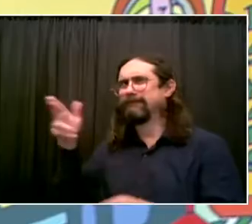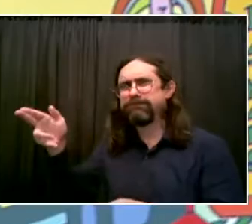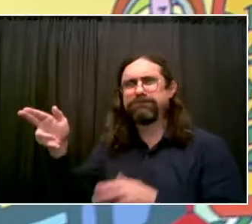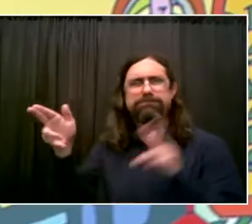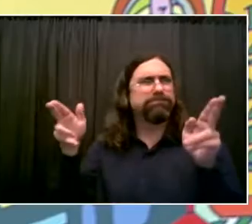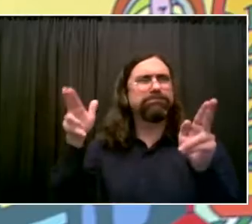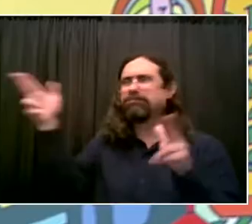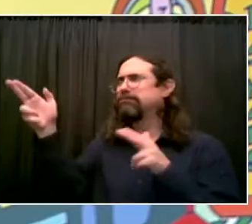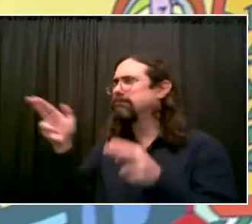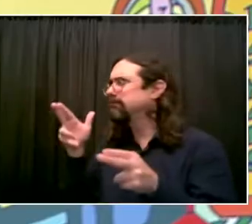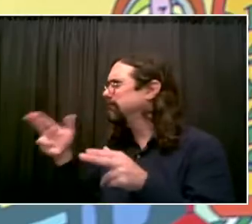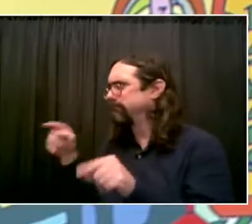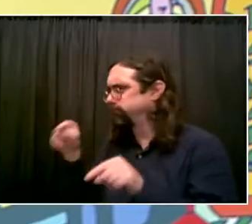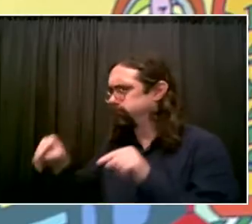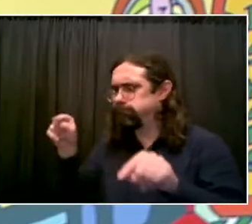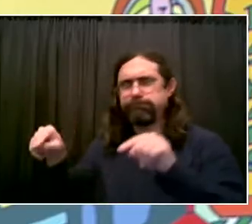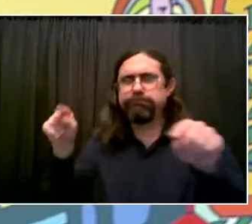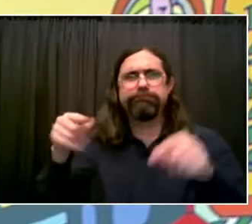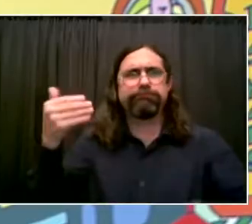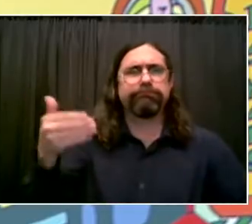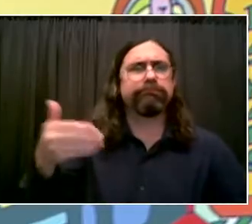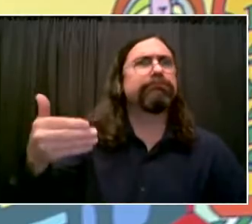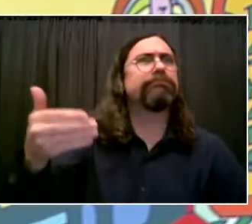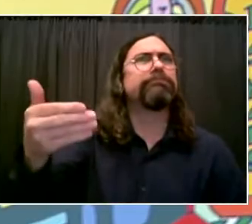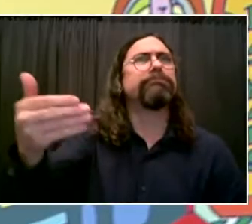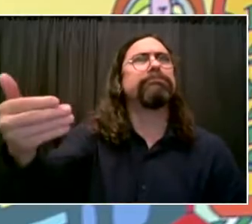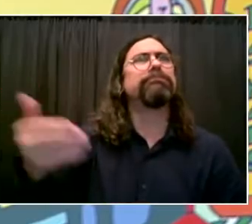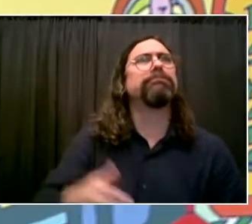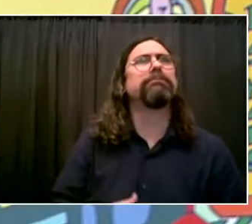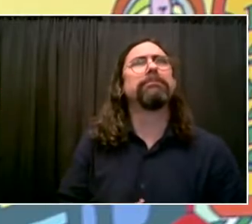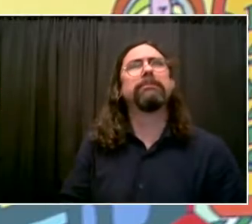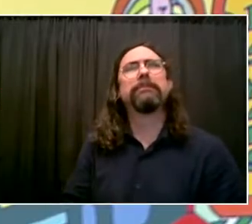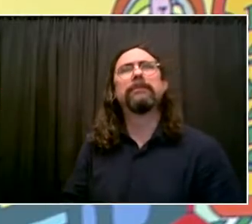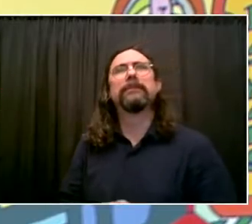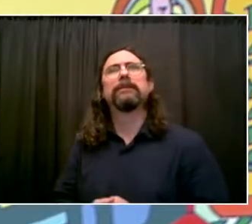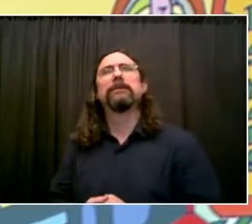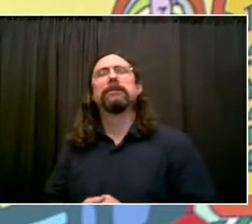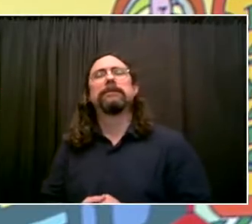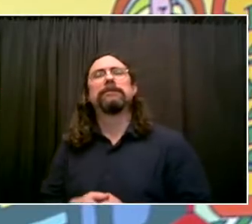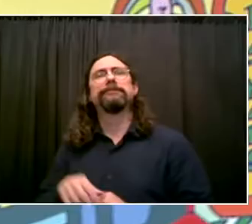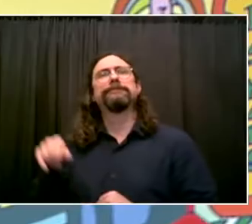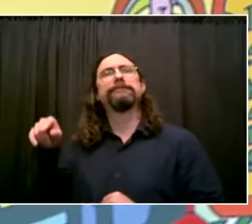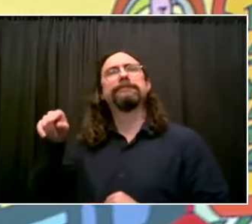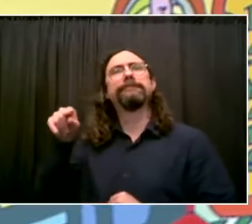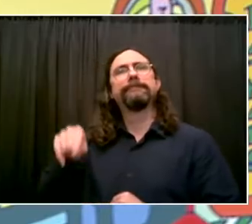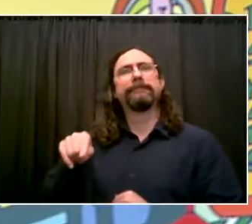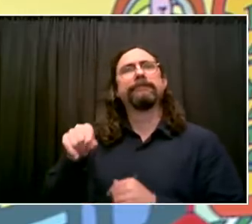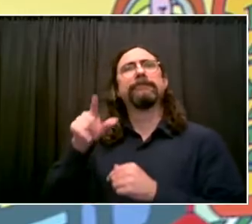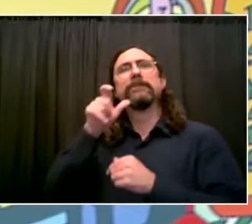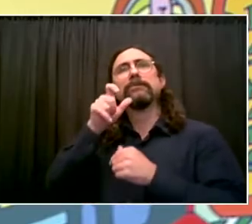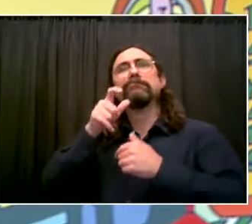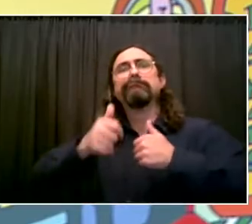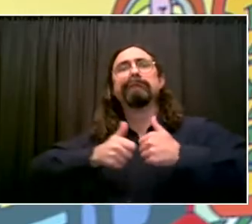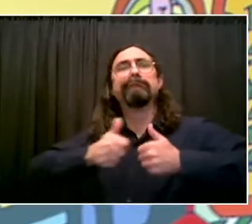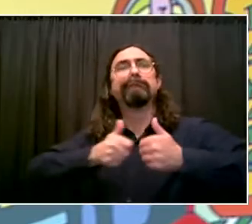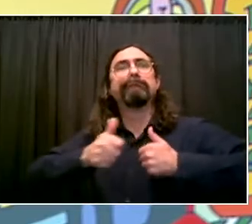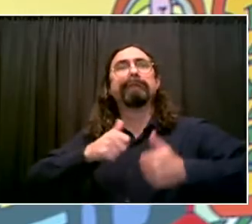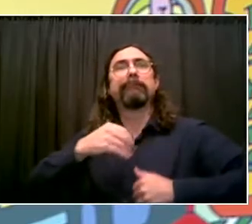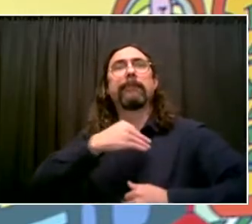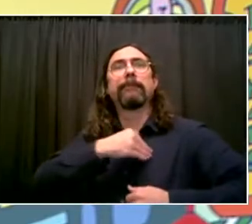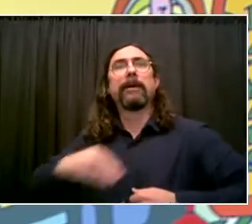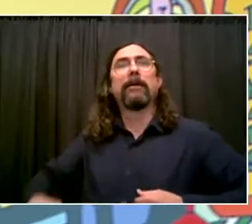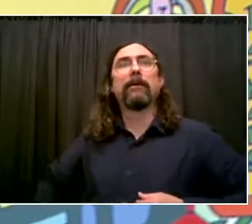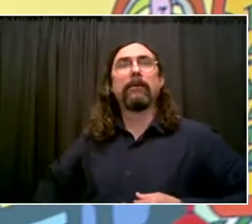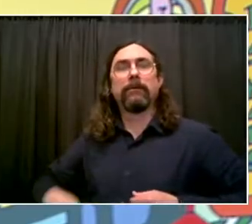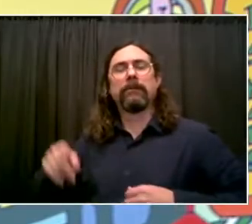you has suggested that the NYPD should reinstate the anti-crime units that were dissolved last year. Those units were responsible for making